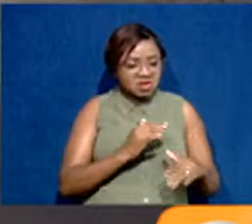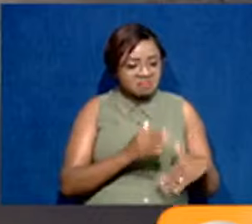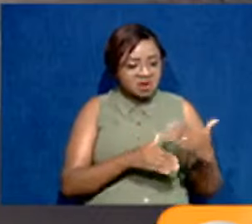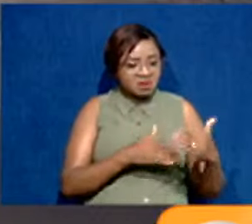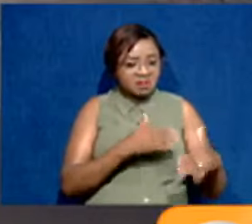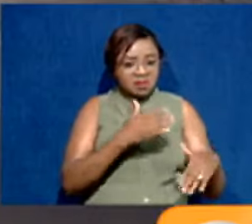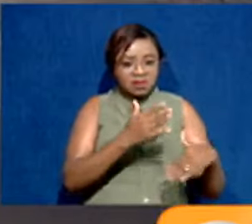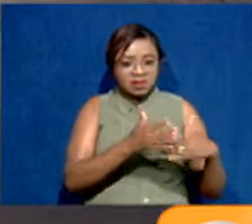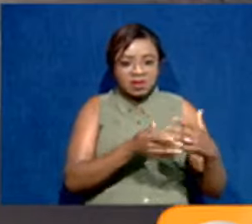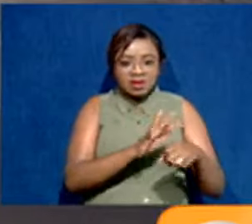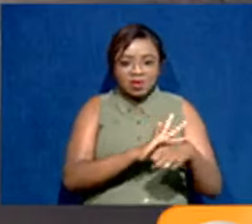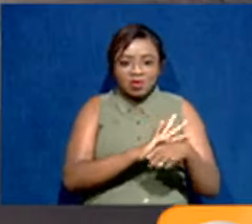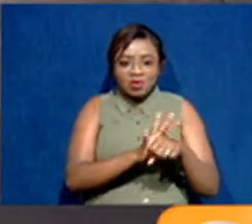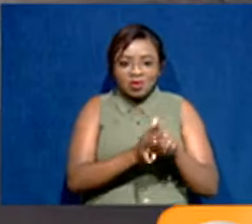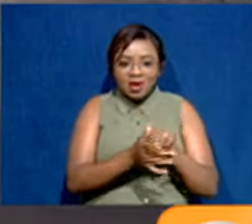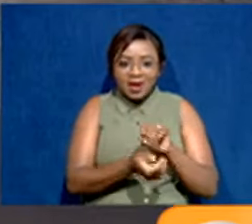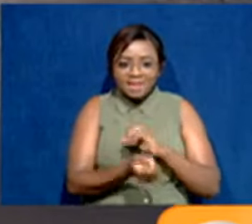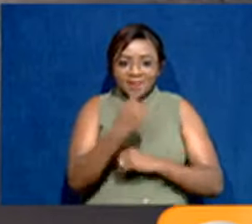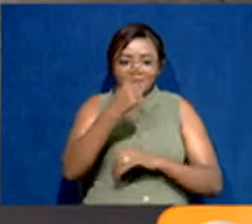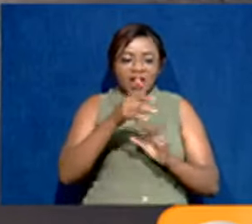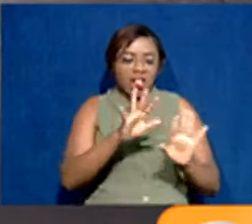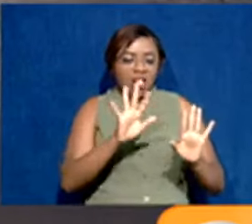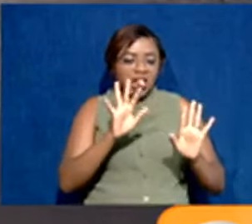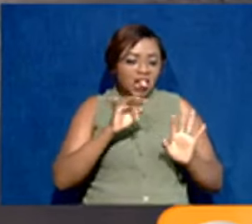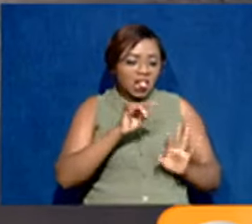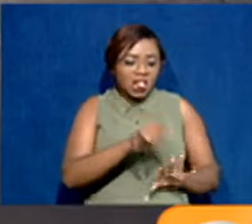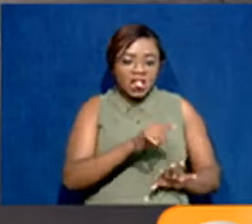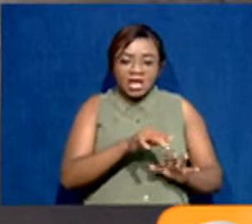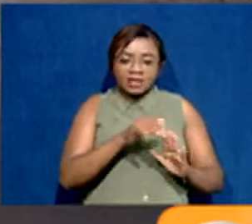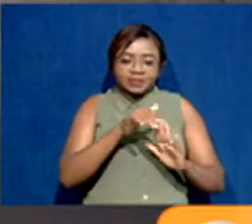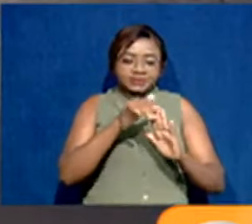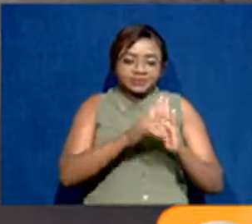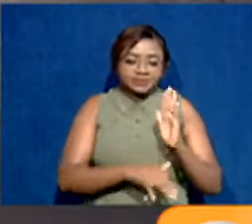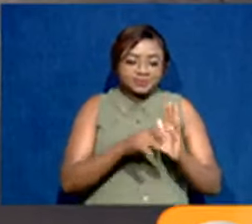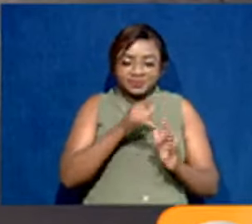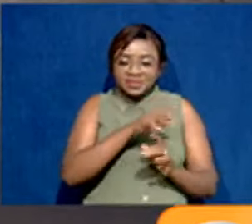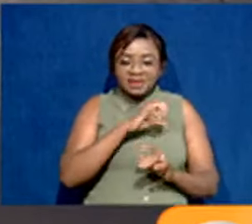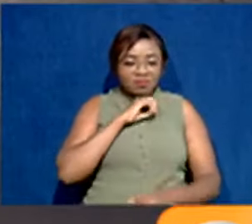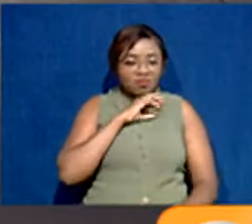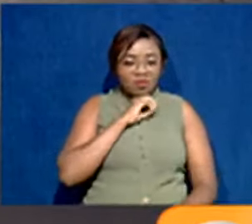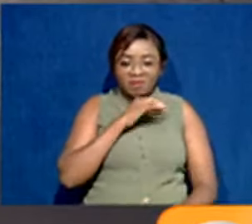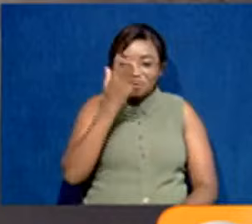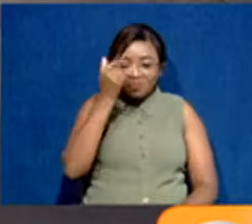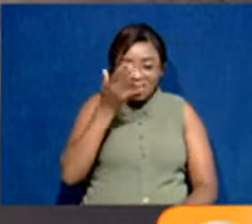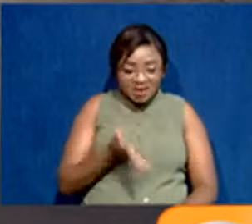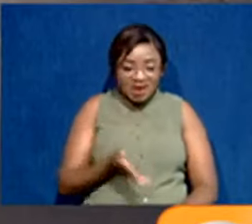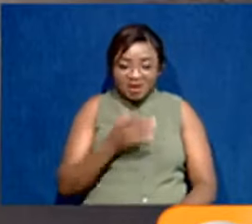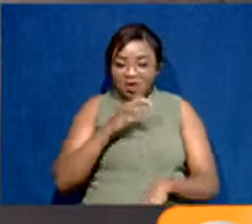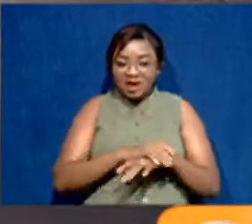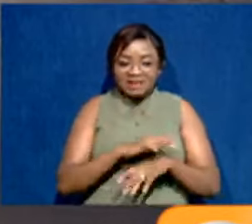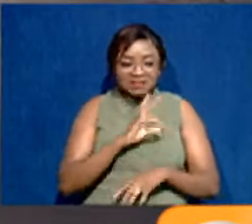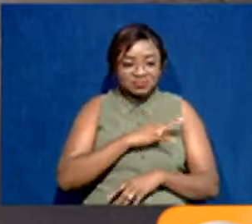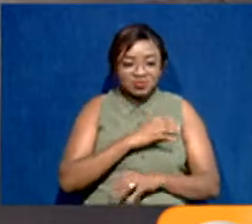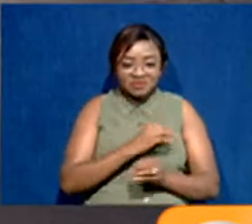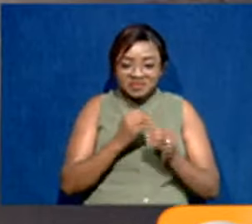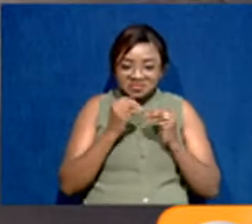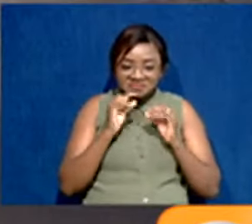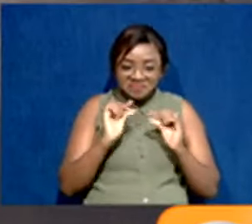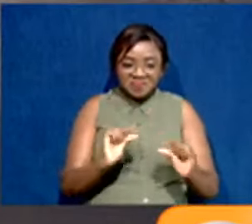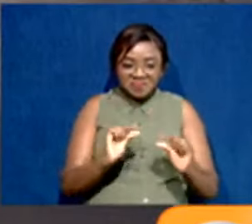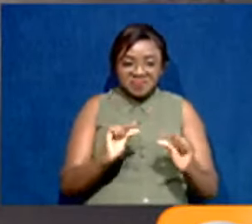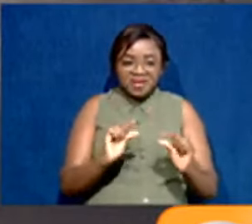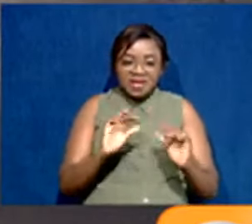the COVID-19 pandemic, and the macadamia farmers are crying foul as most are not breaking even, and some of the